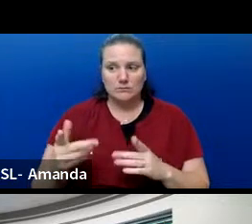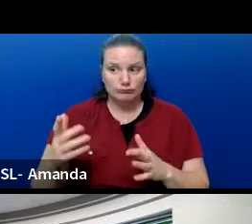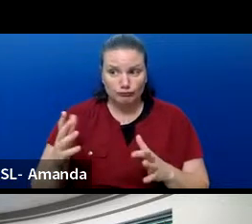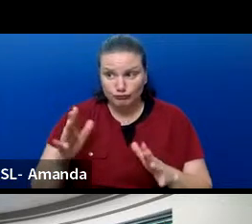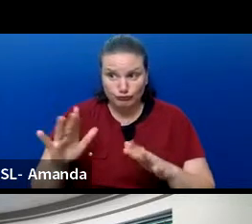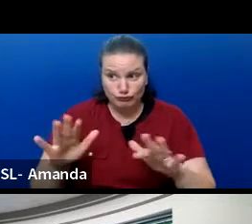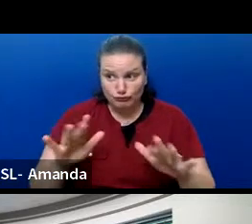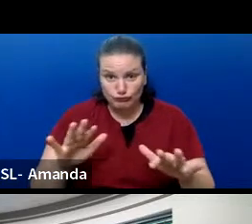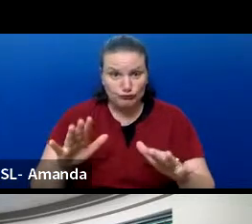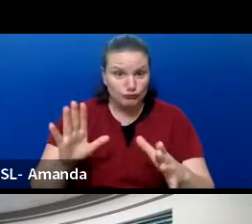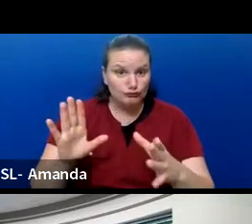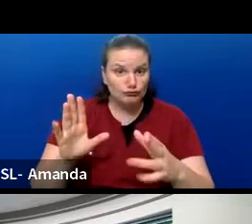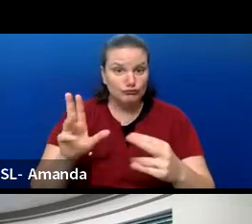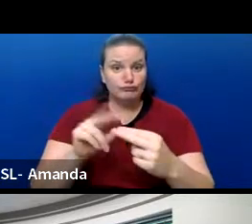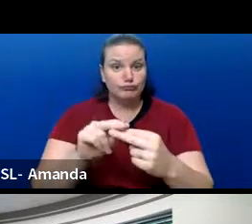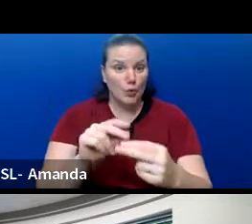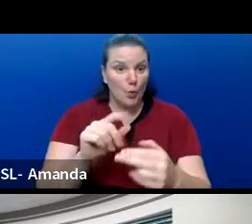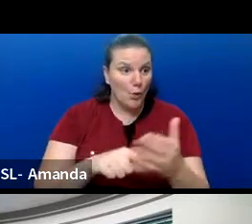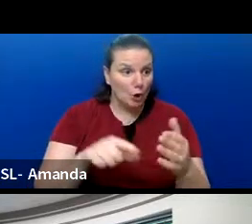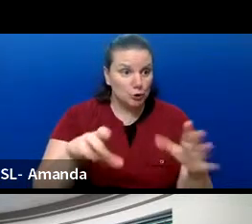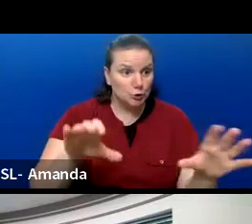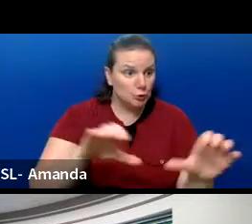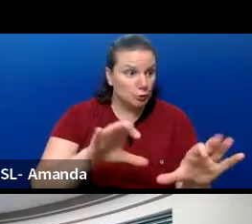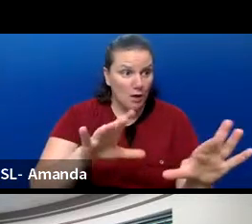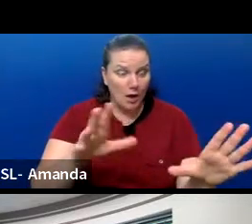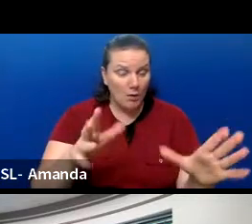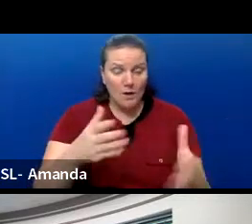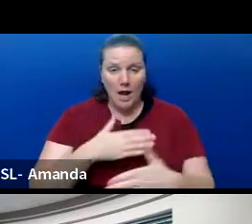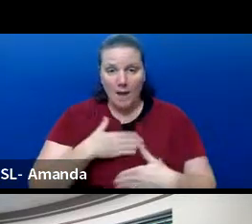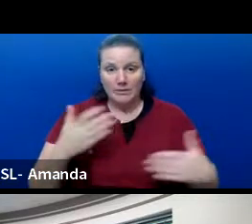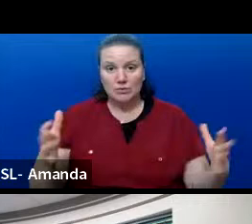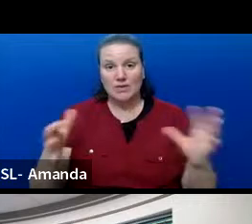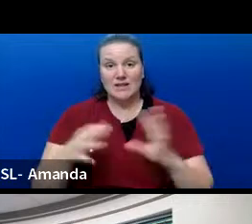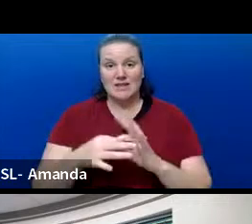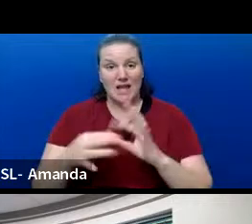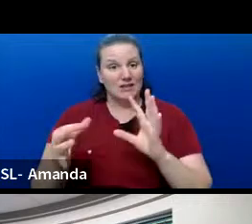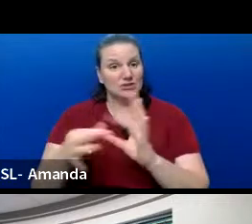you guys do, we'd be more than happy to make those connections as well.